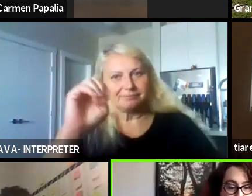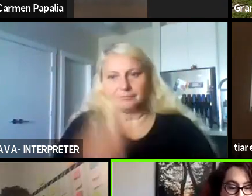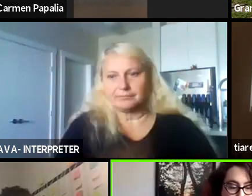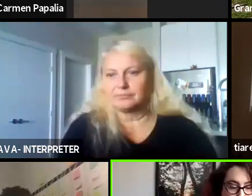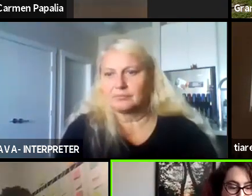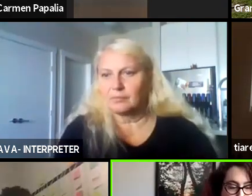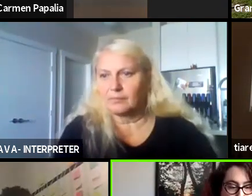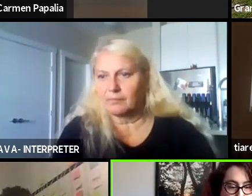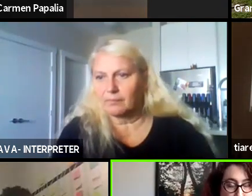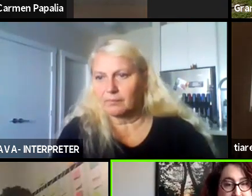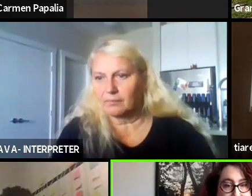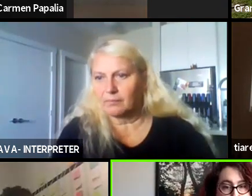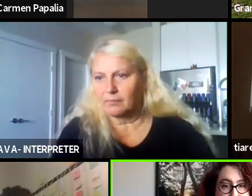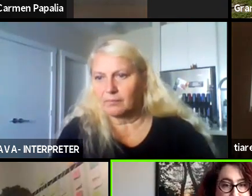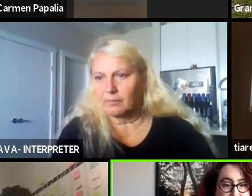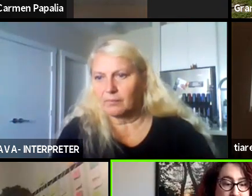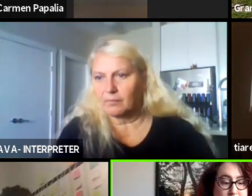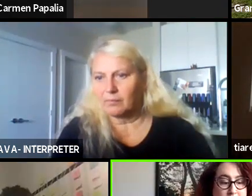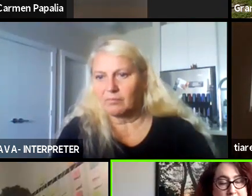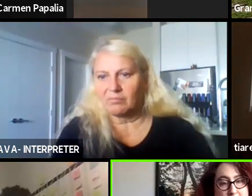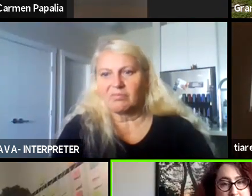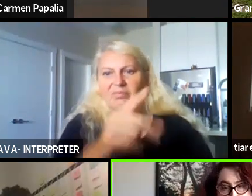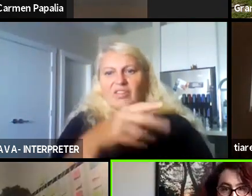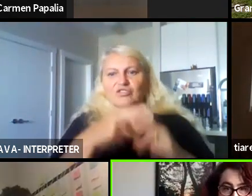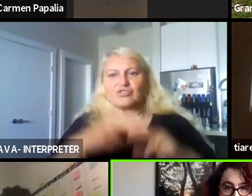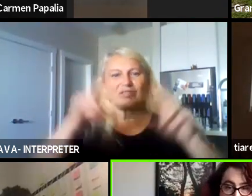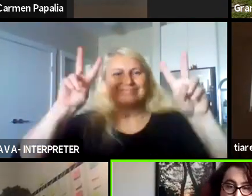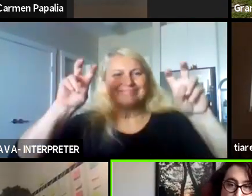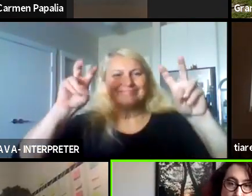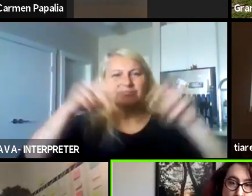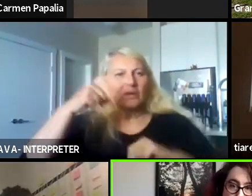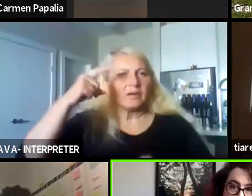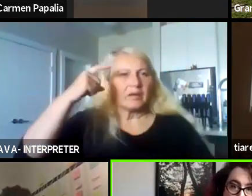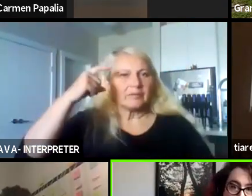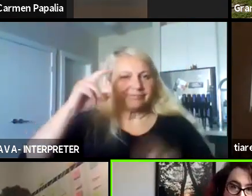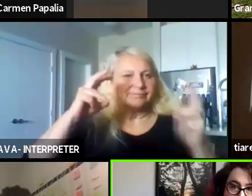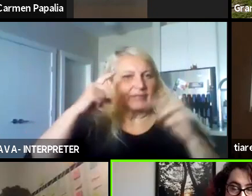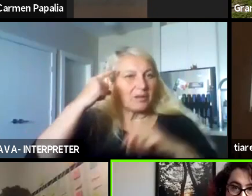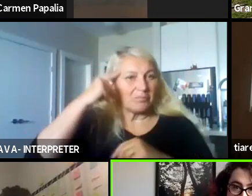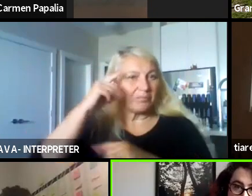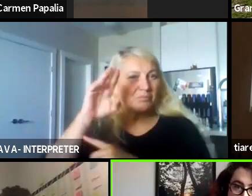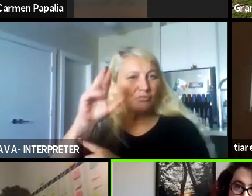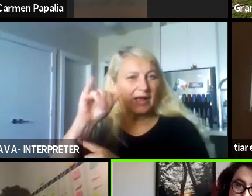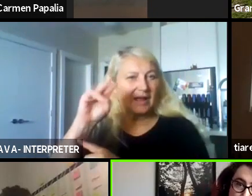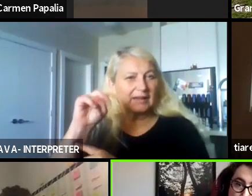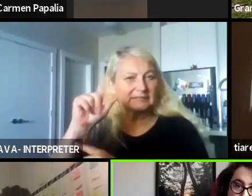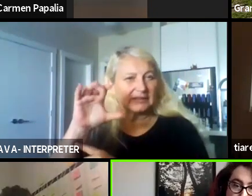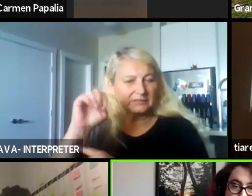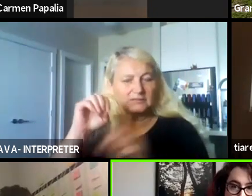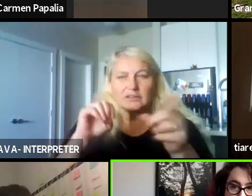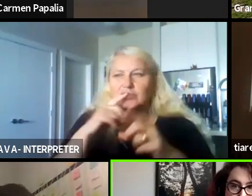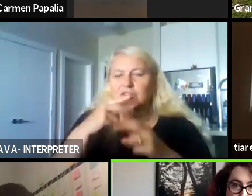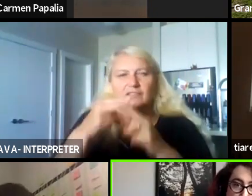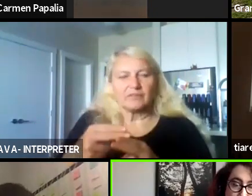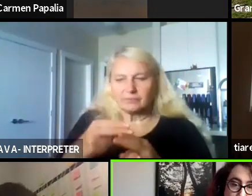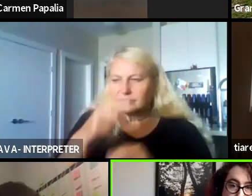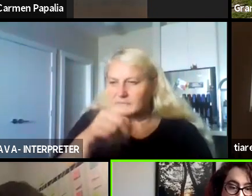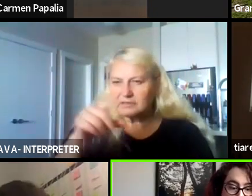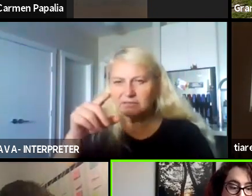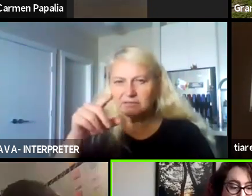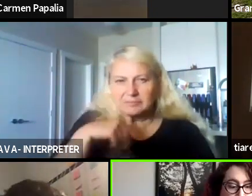a brain dance. It's based off of Anne Green Gilbert's Brain Compatible Dance Education. That's the Creative Dance Center